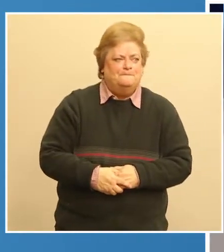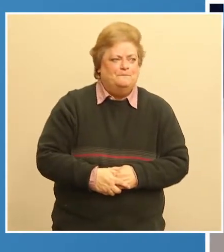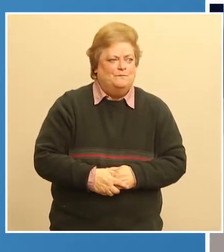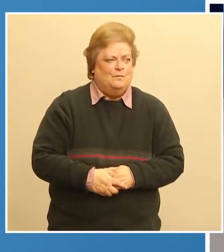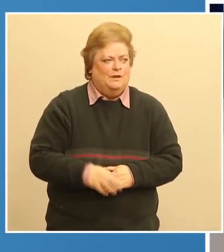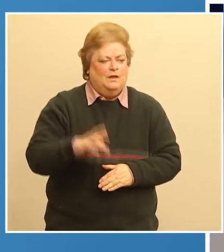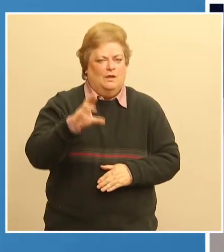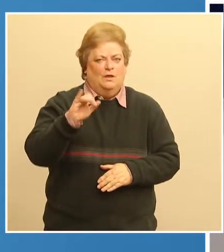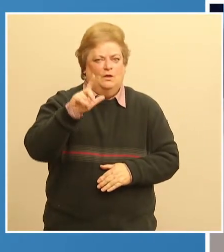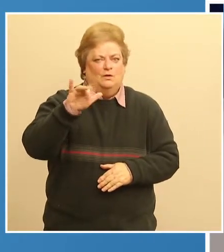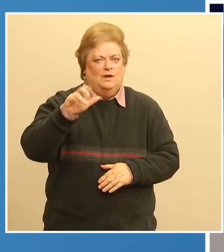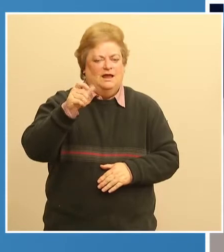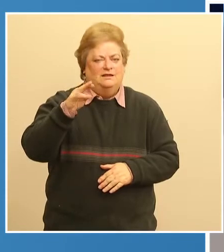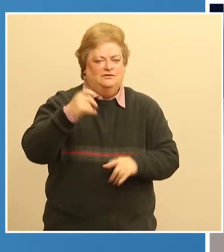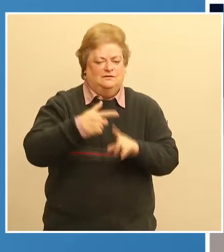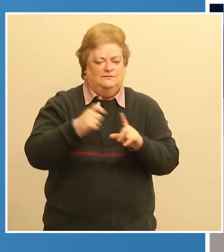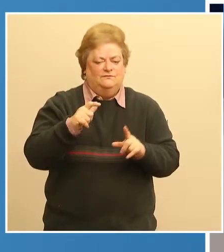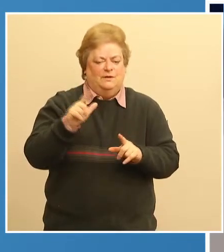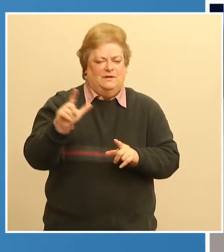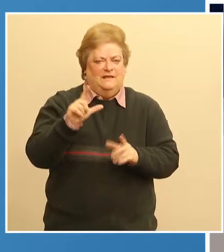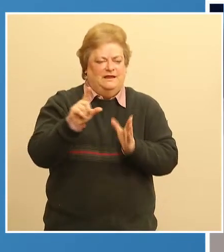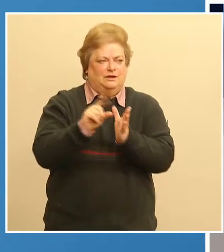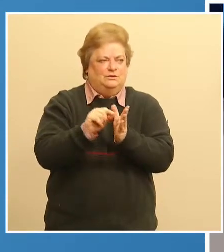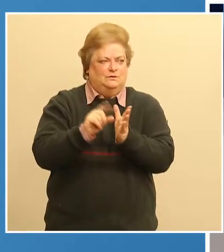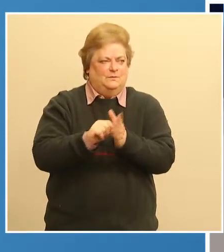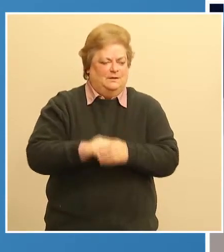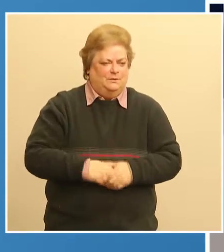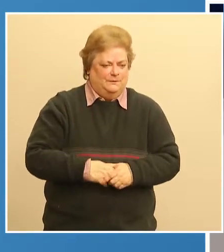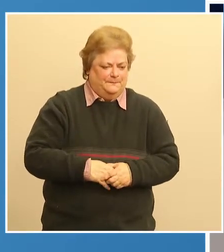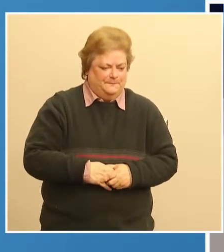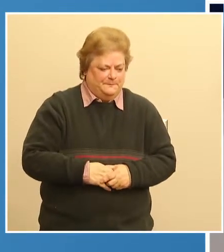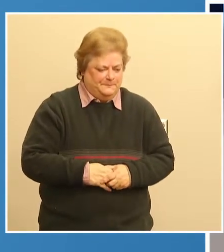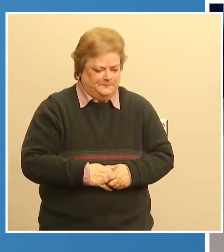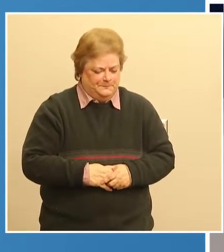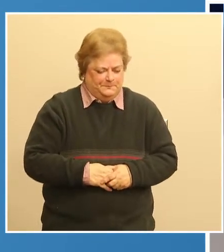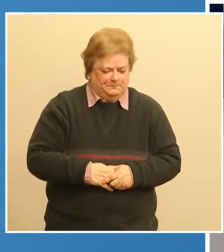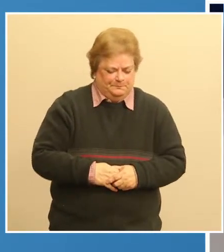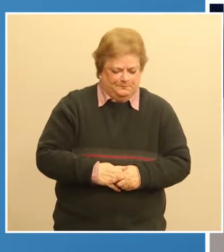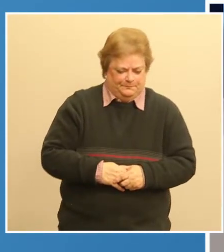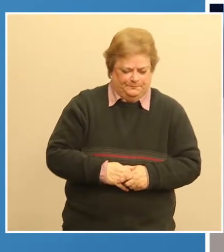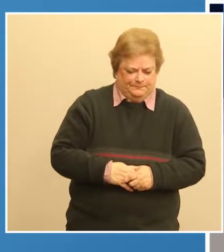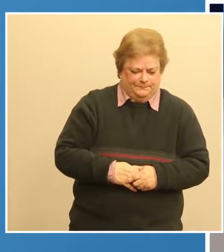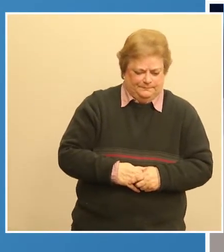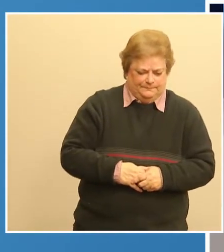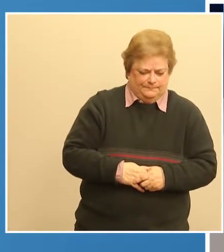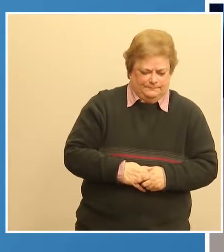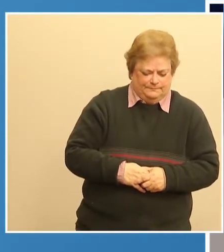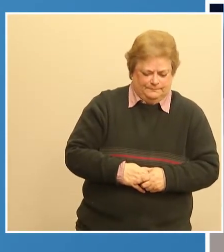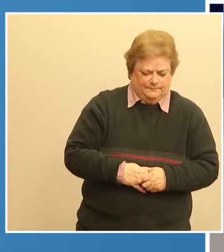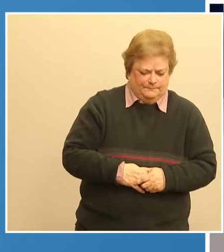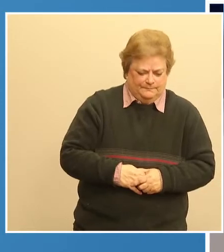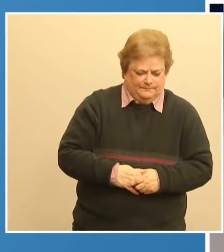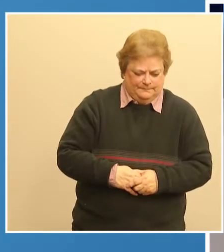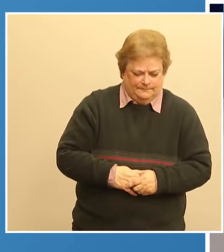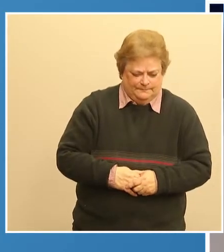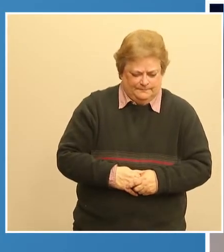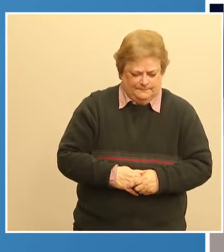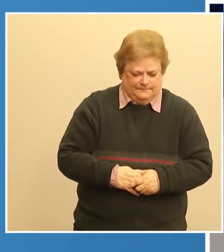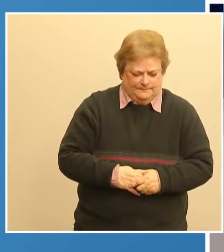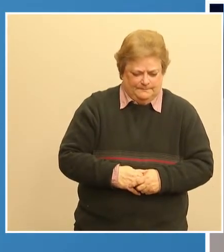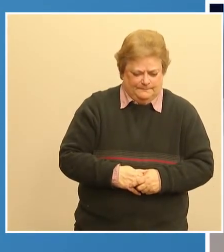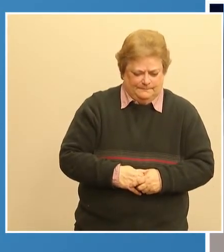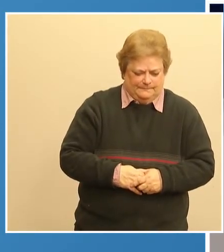Dr. Lopez Riley with the Journal Star. Hi, Riley. Hi, Pat. Can you talk a little bit more about